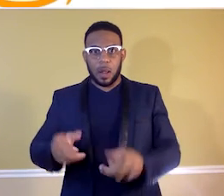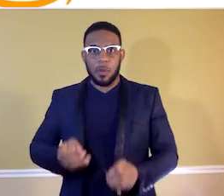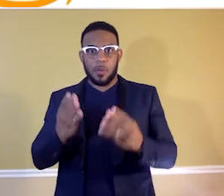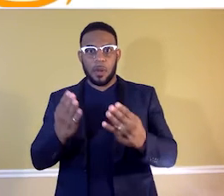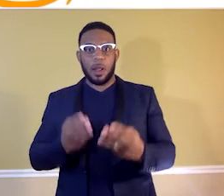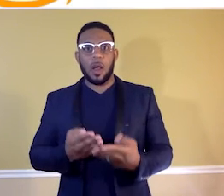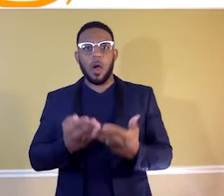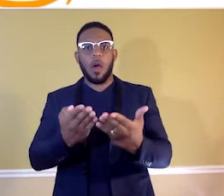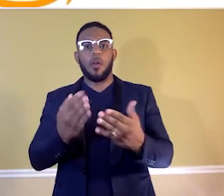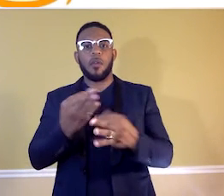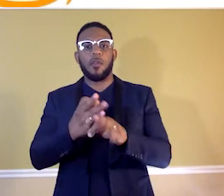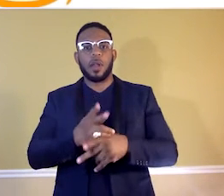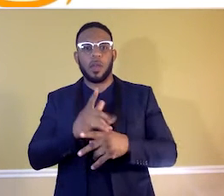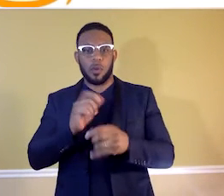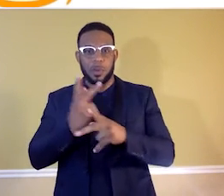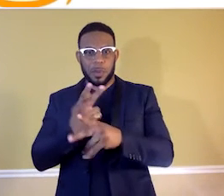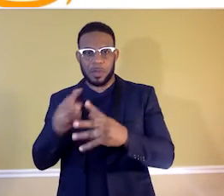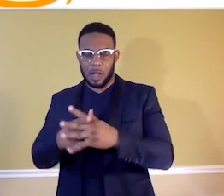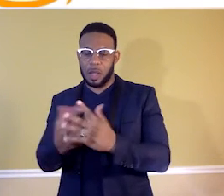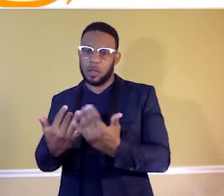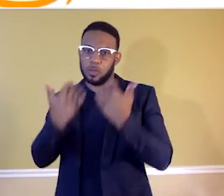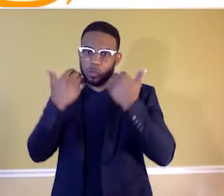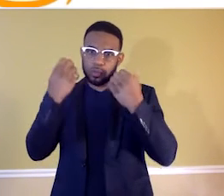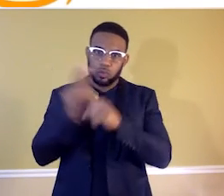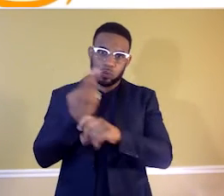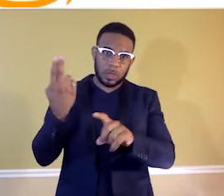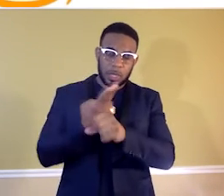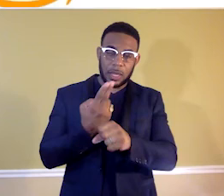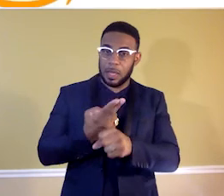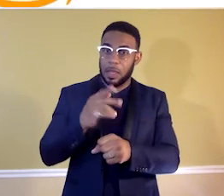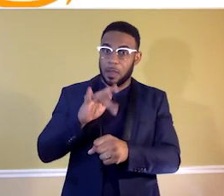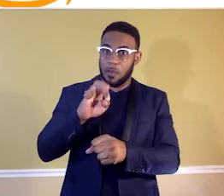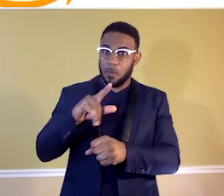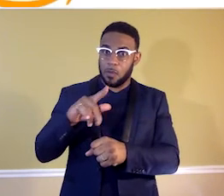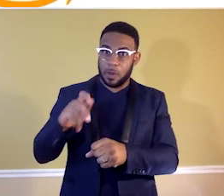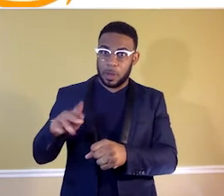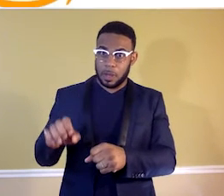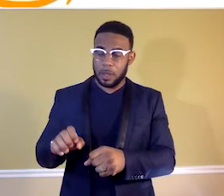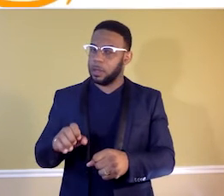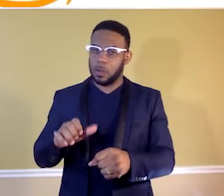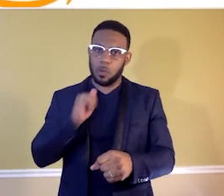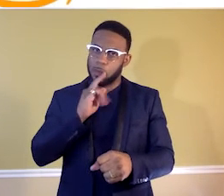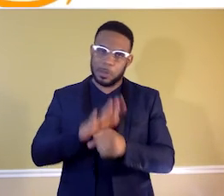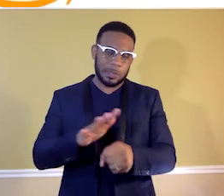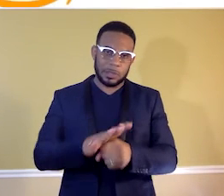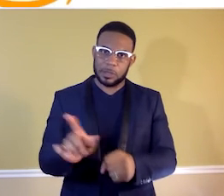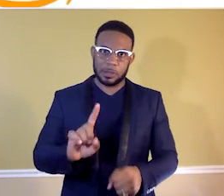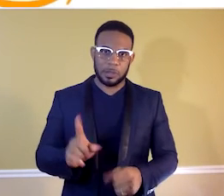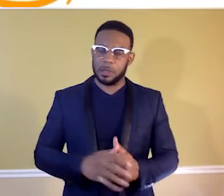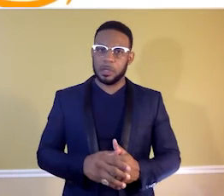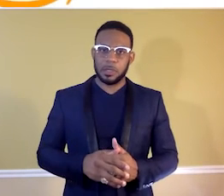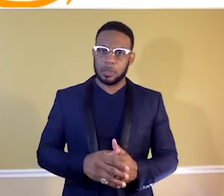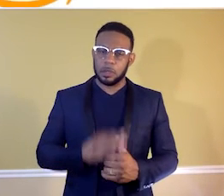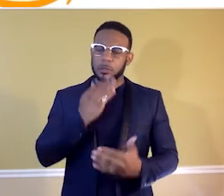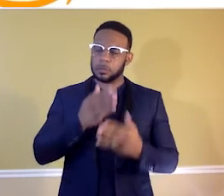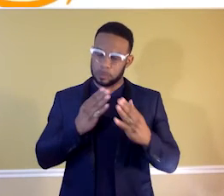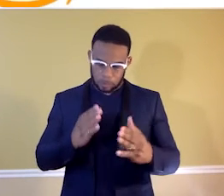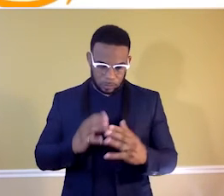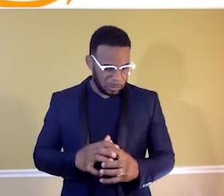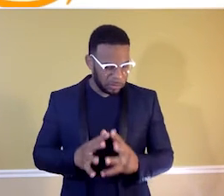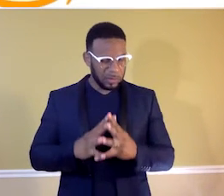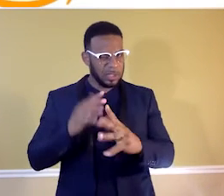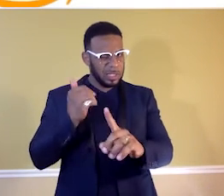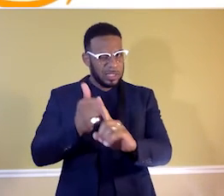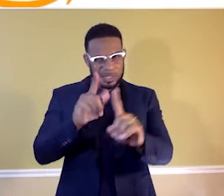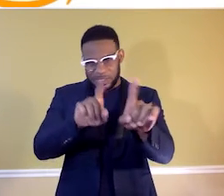free tier, but once people start utilizing the application, a free tier won't be enough. But it's a good way to bootstrap something,